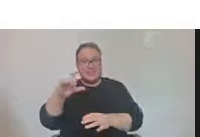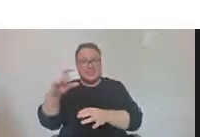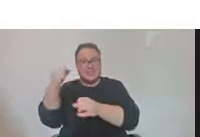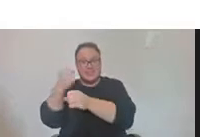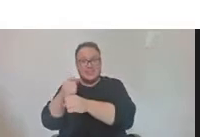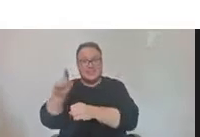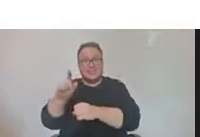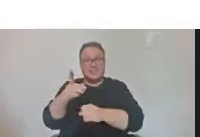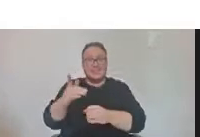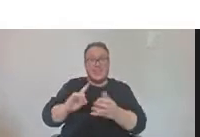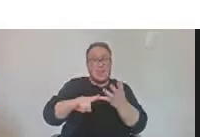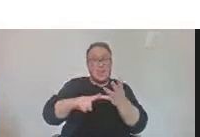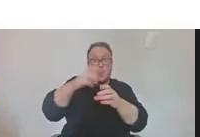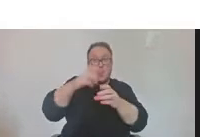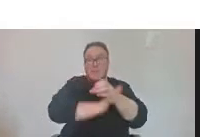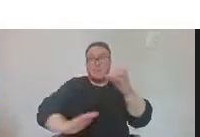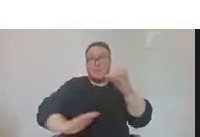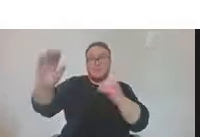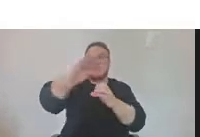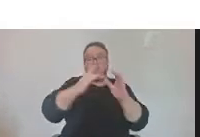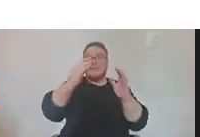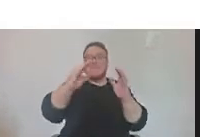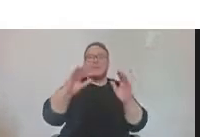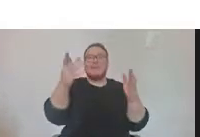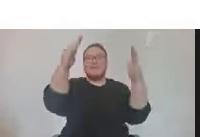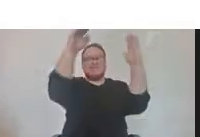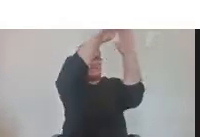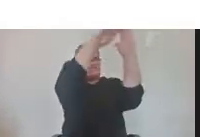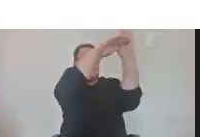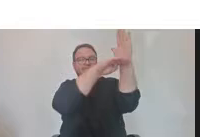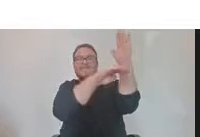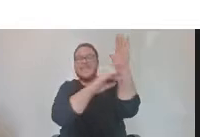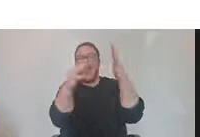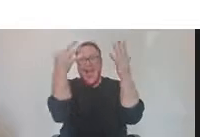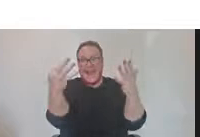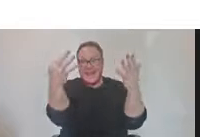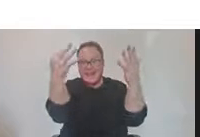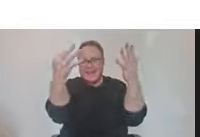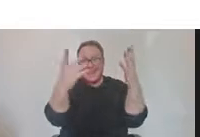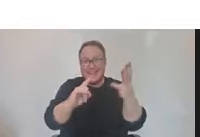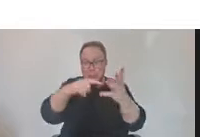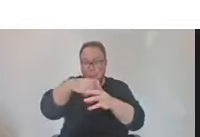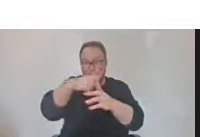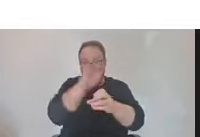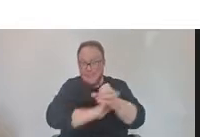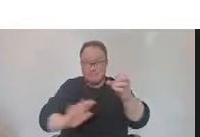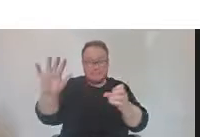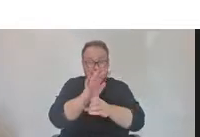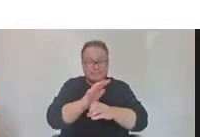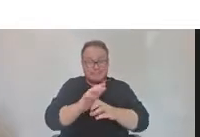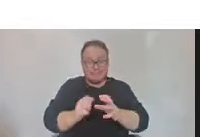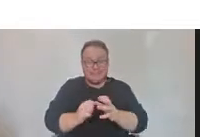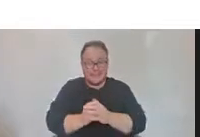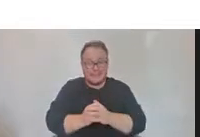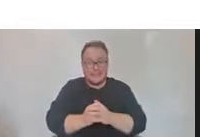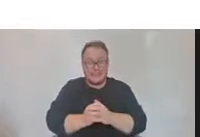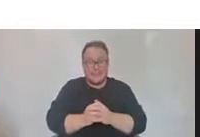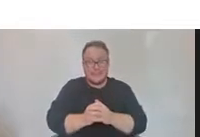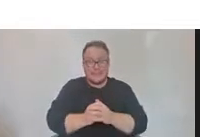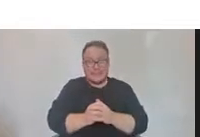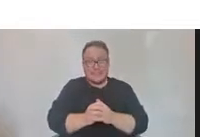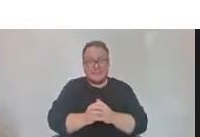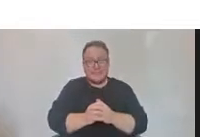highest CCG in the country for first dose delivery across all cohorts 1 to 12. It's also the highest CCG in the